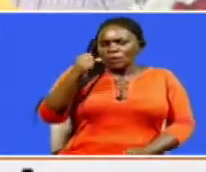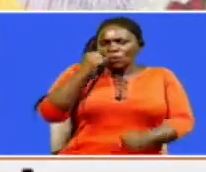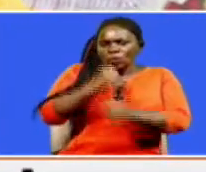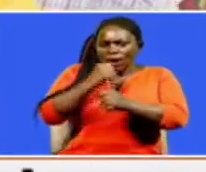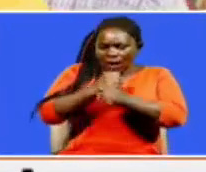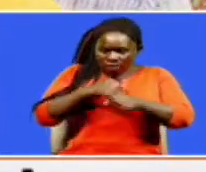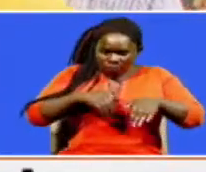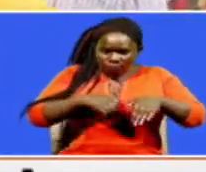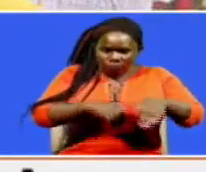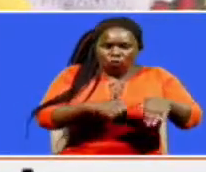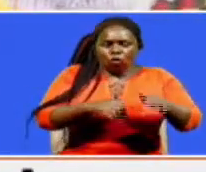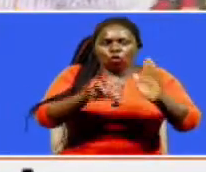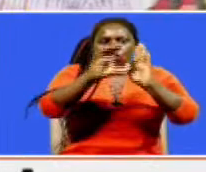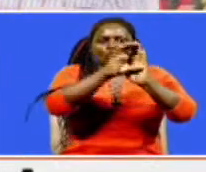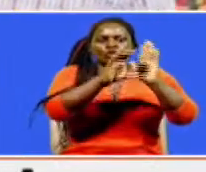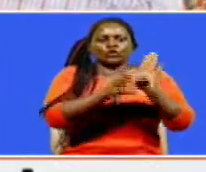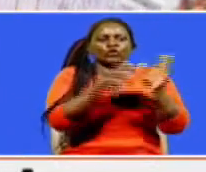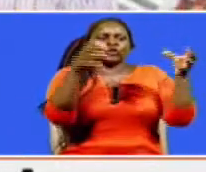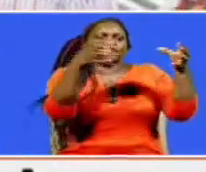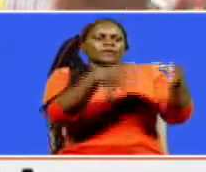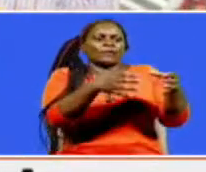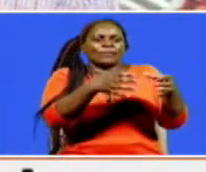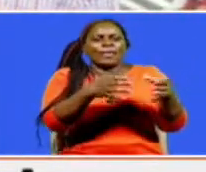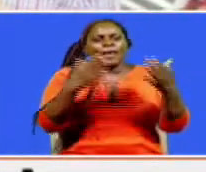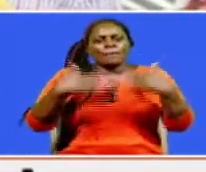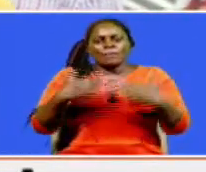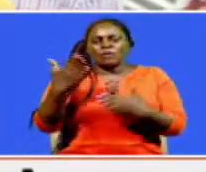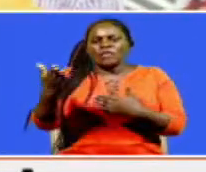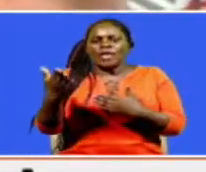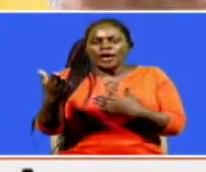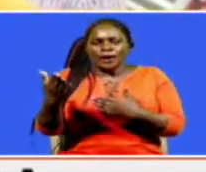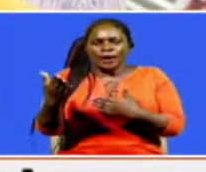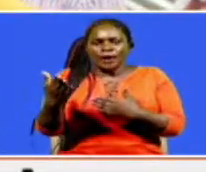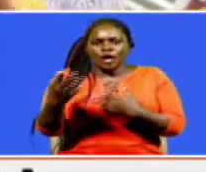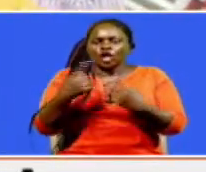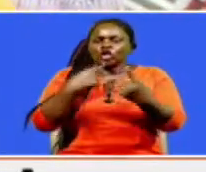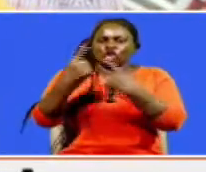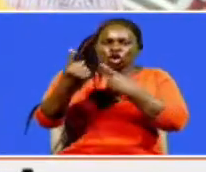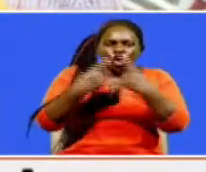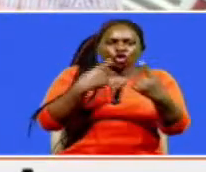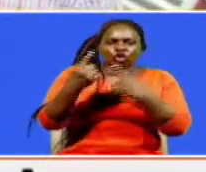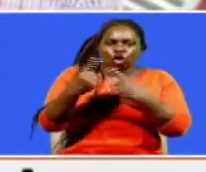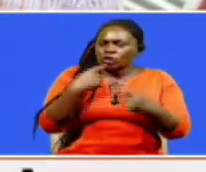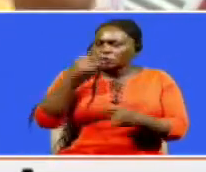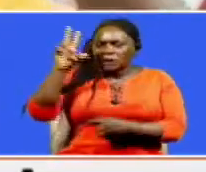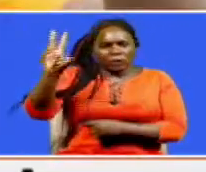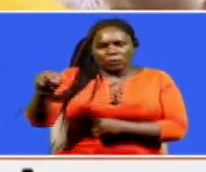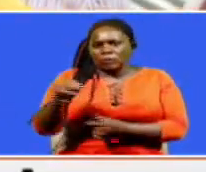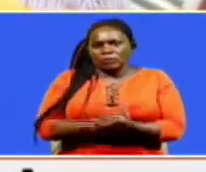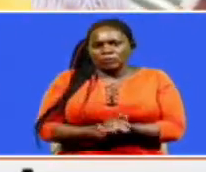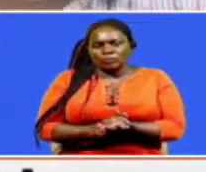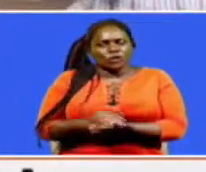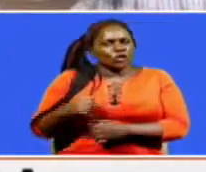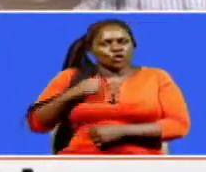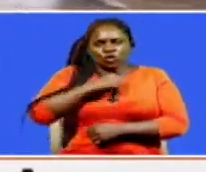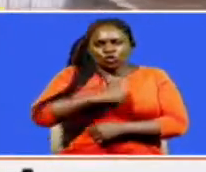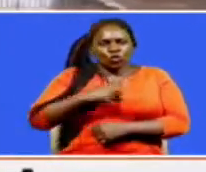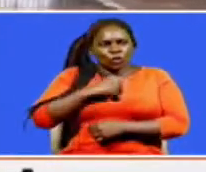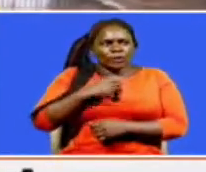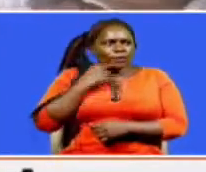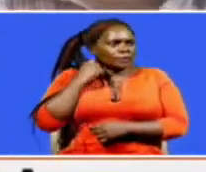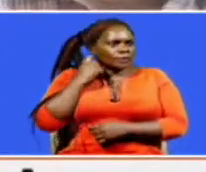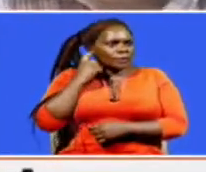na katiba ya chama. So wale watu ambao wanaenda huko kumpiga vita kusema nini, tunasema ole wao. We are